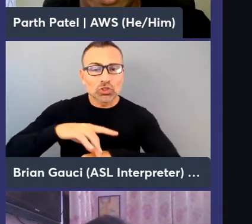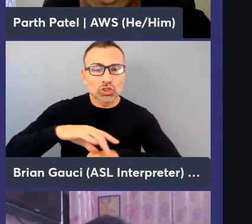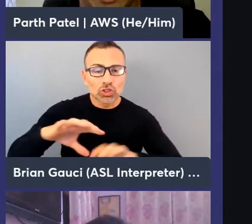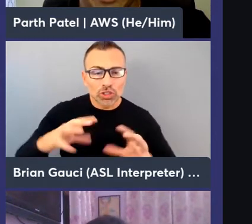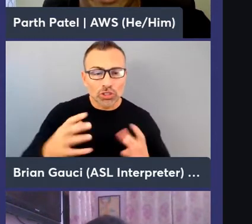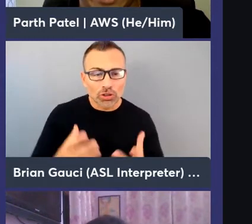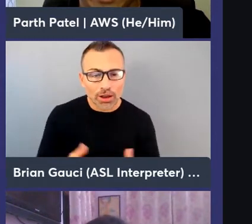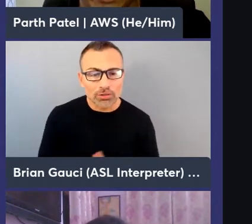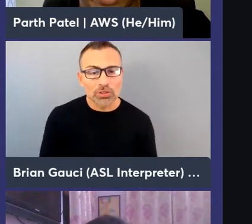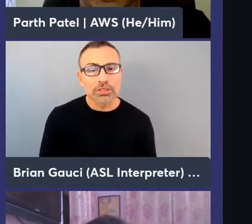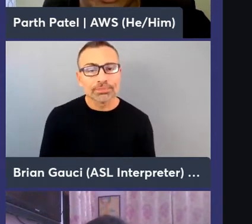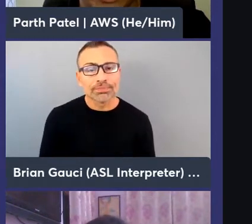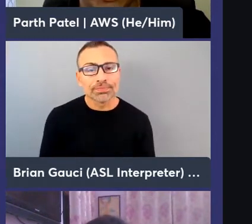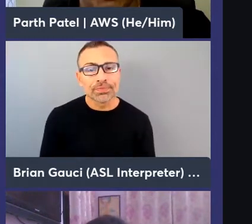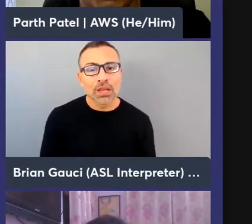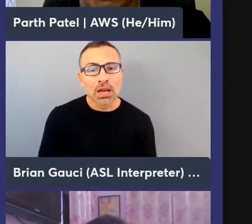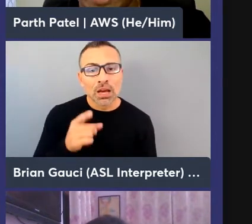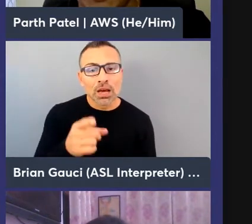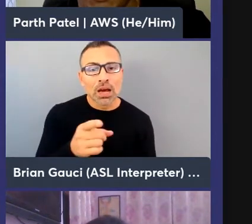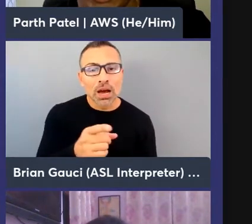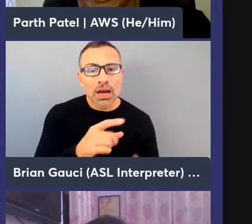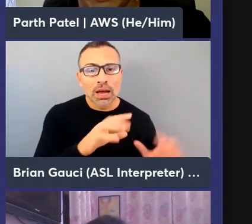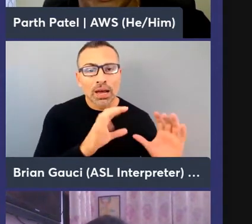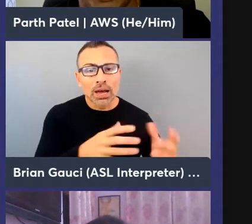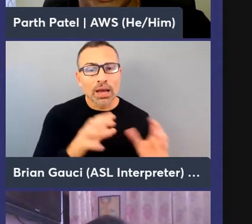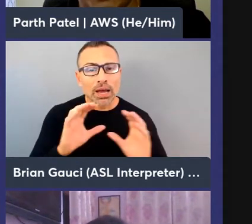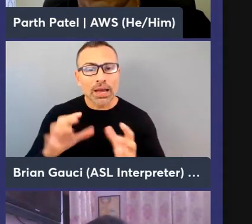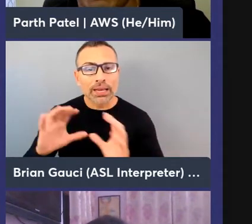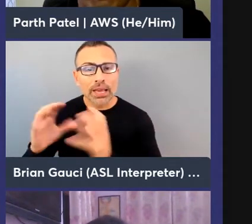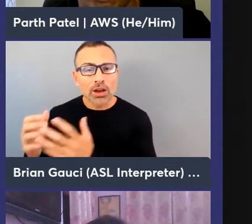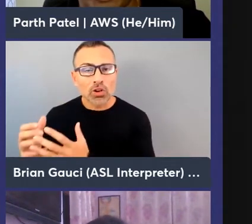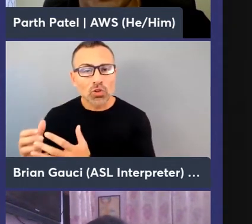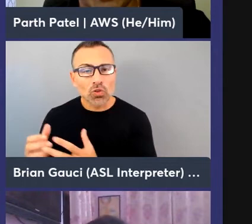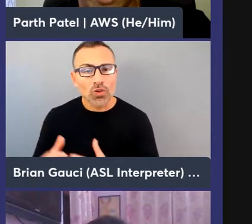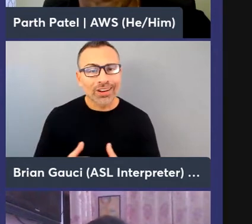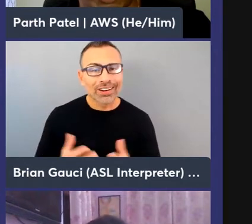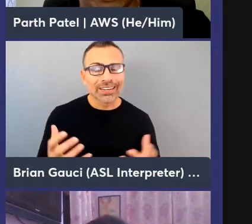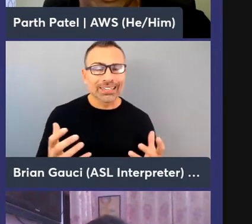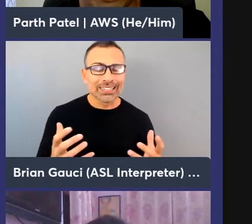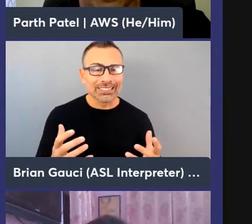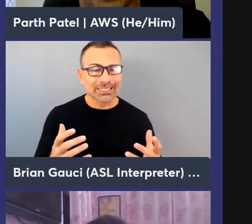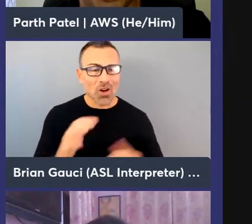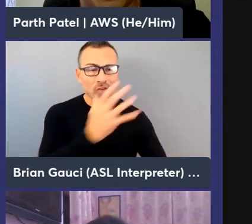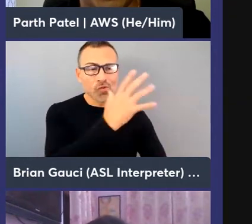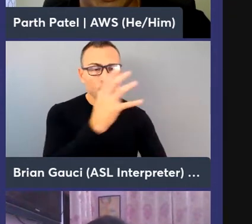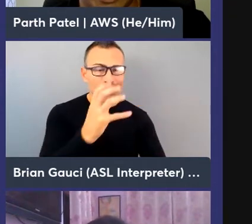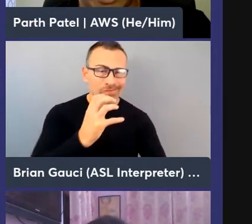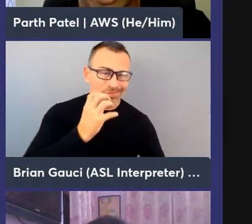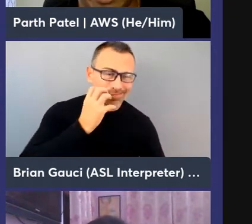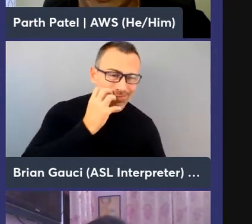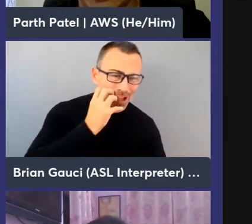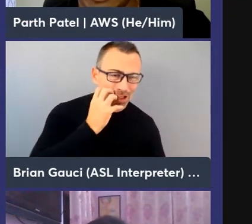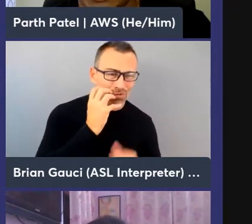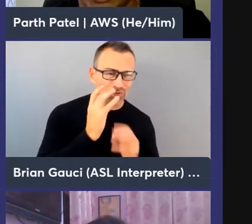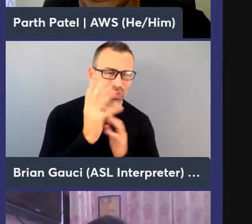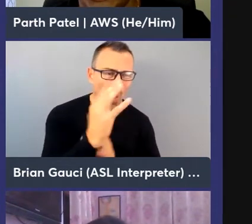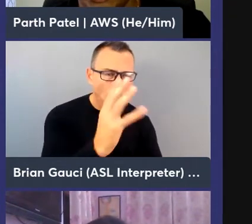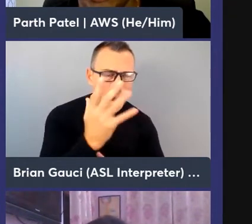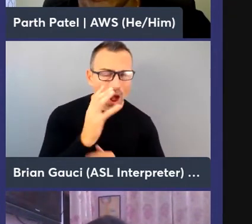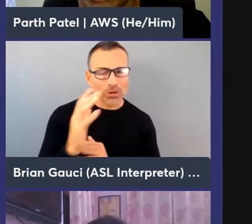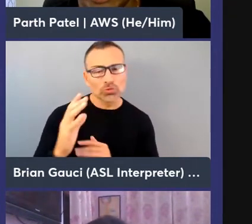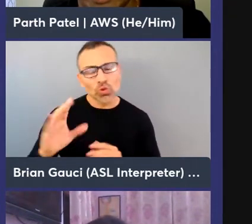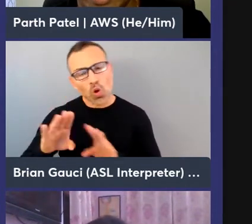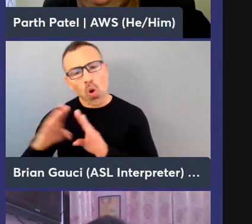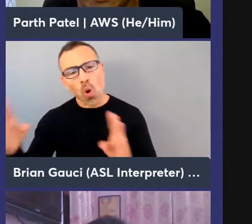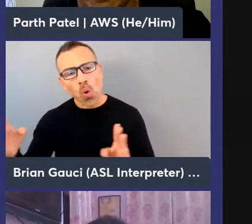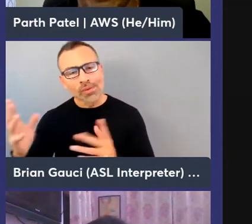was I categorize dense forest, open forest, dead forest over here, and this will